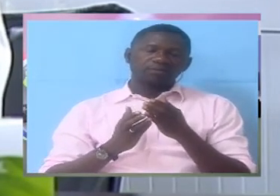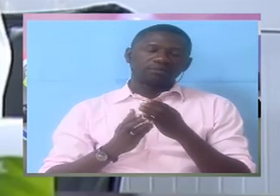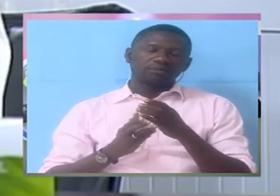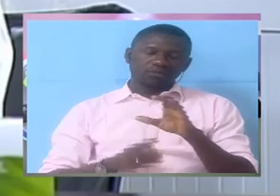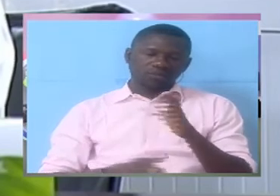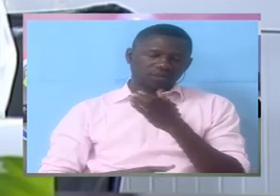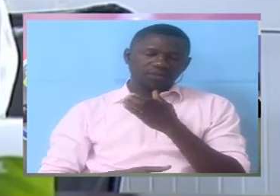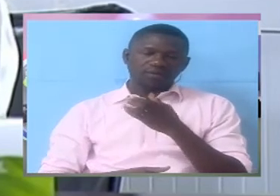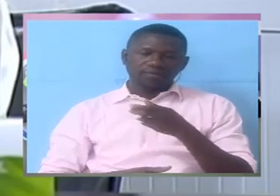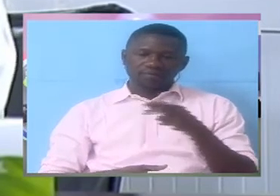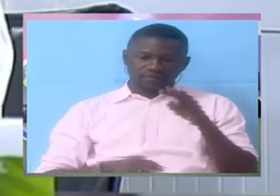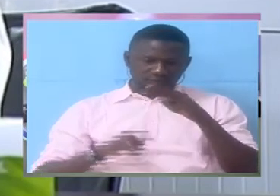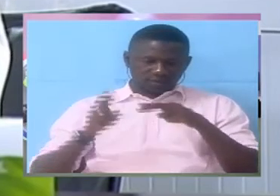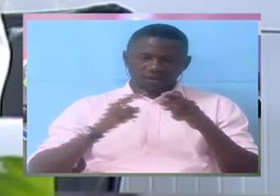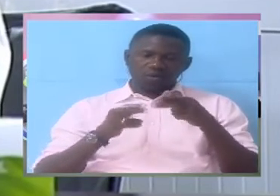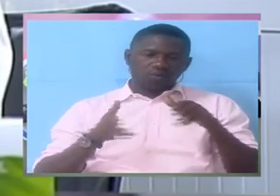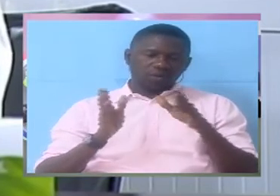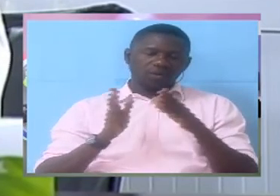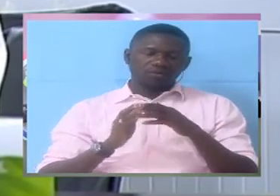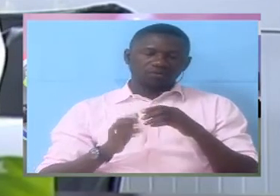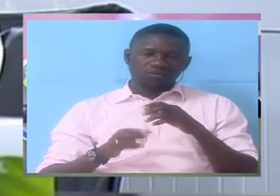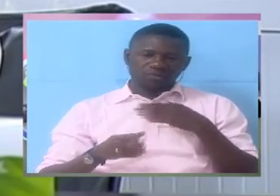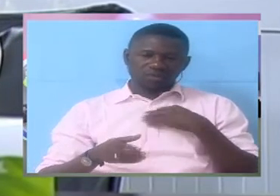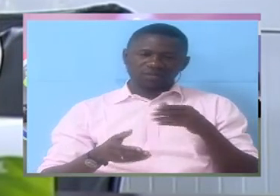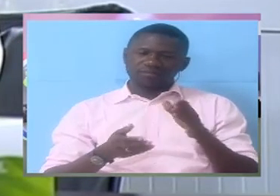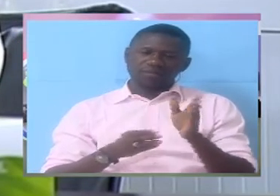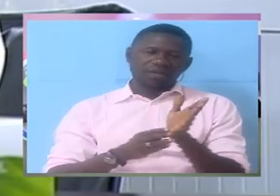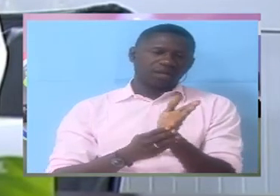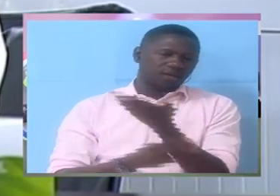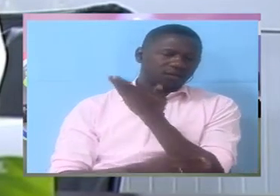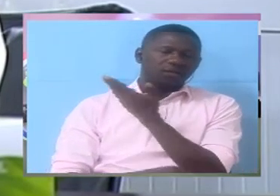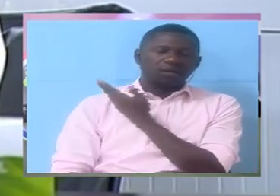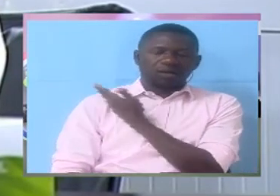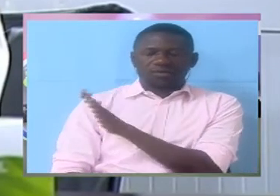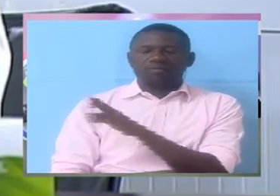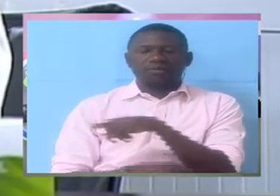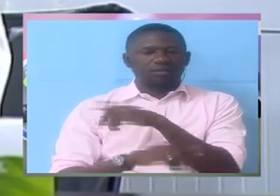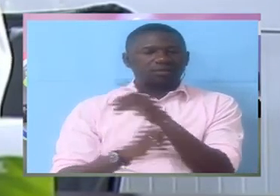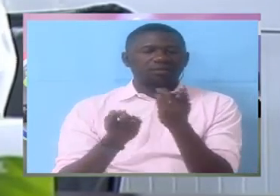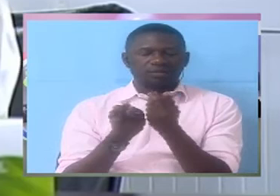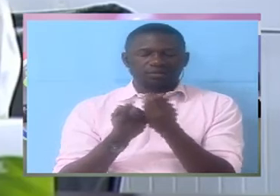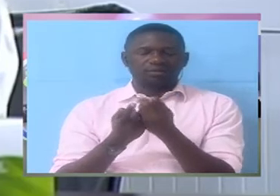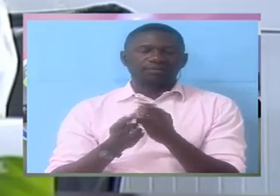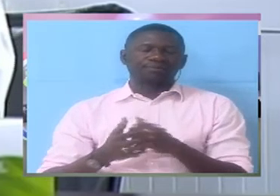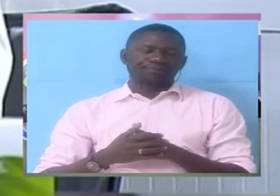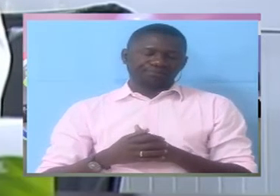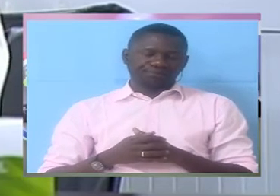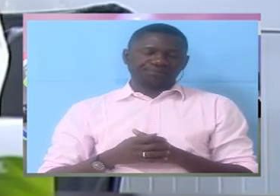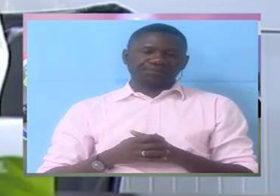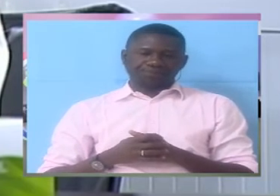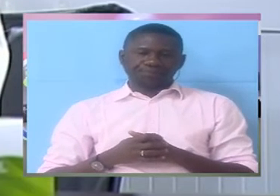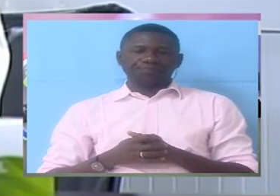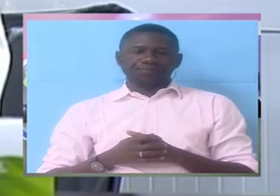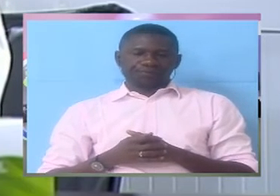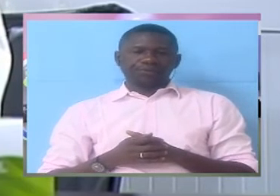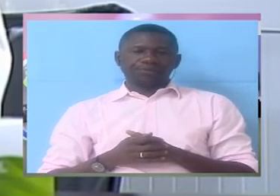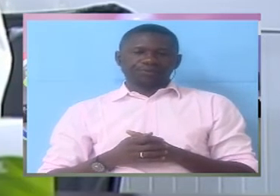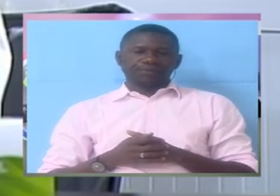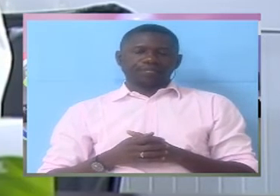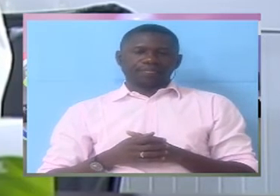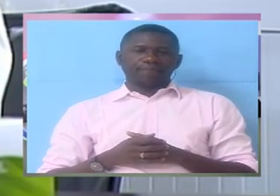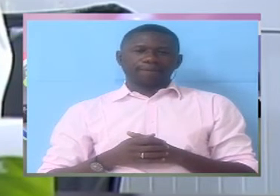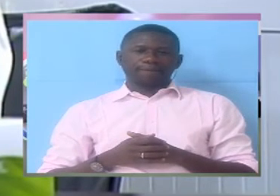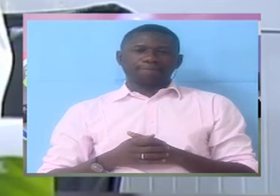we can find a way to get them out of that kind of thing. Honorable Chairman, ito nyala silo si sotonole wala nga silo nsi silo ta